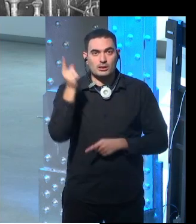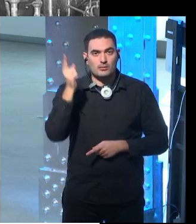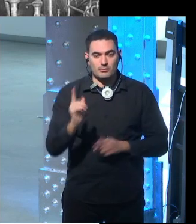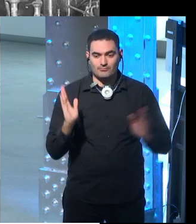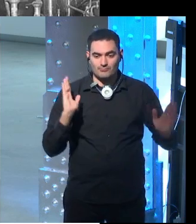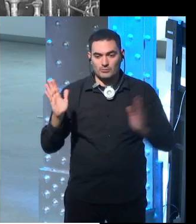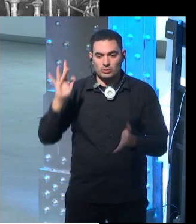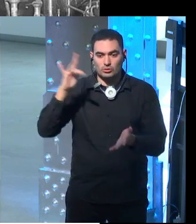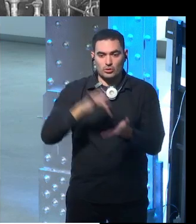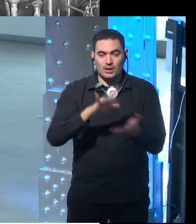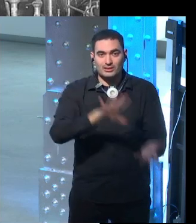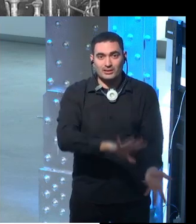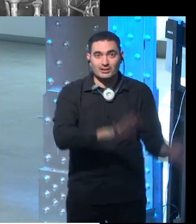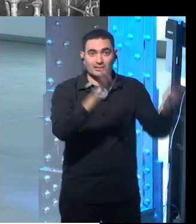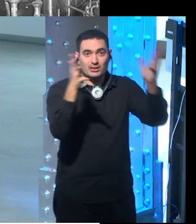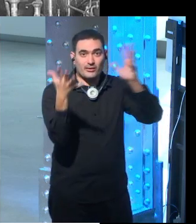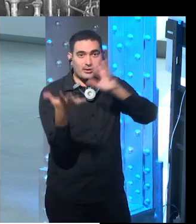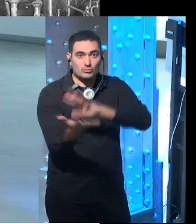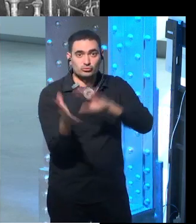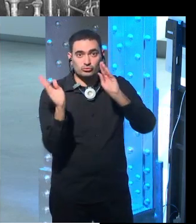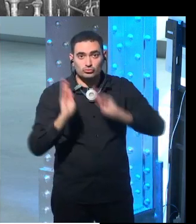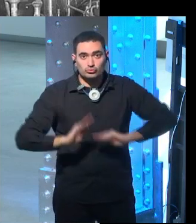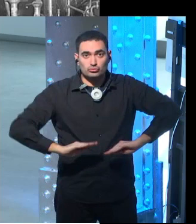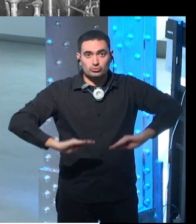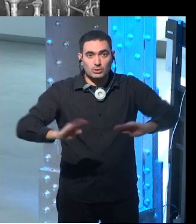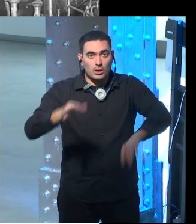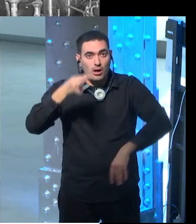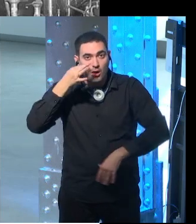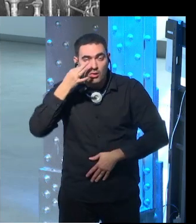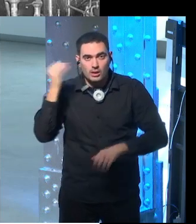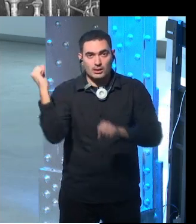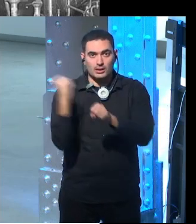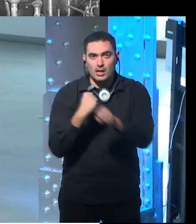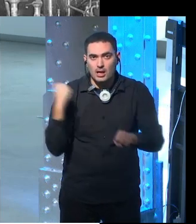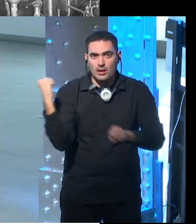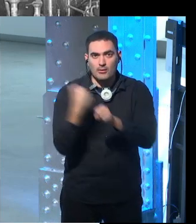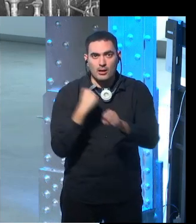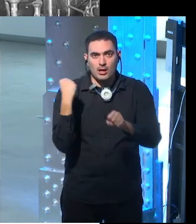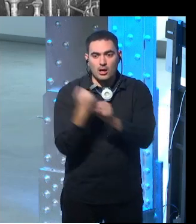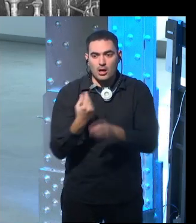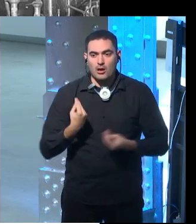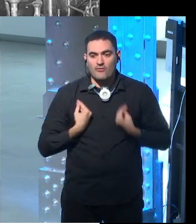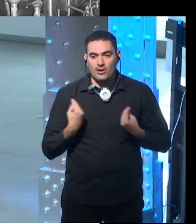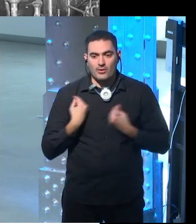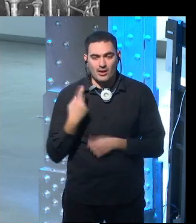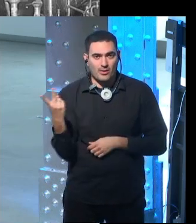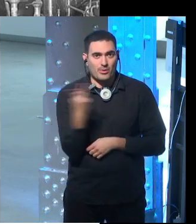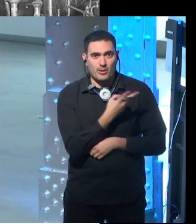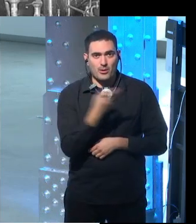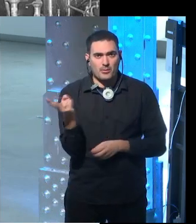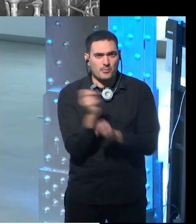life got, if anything, nastier, more brutish and even shorter. And the reason for that was